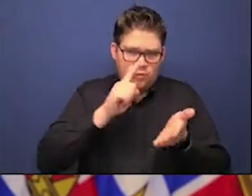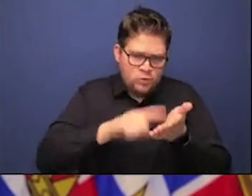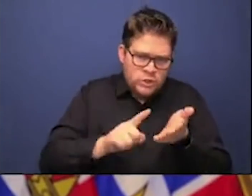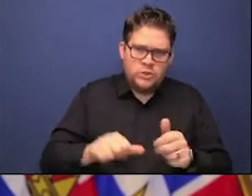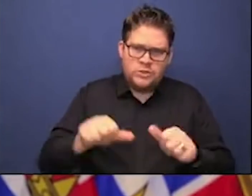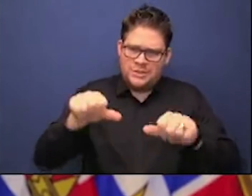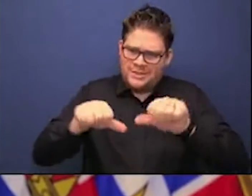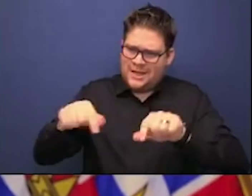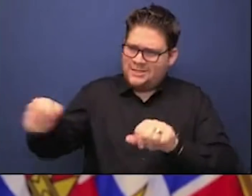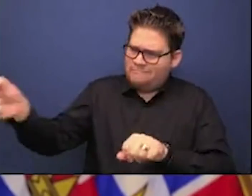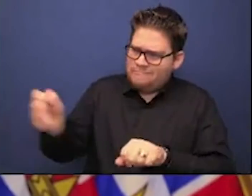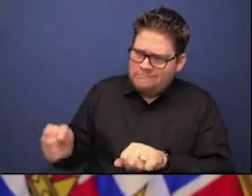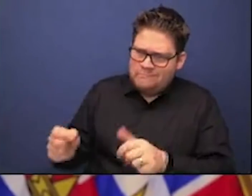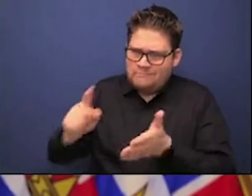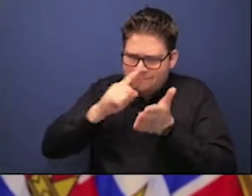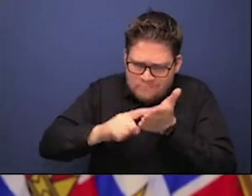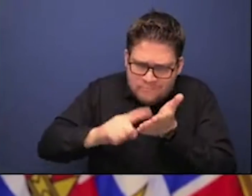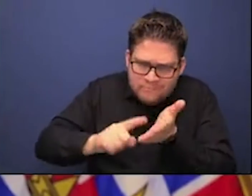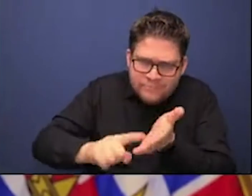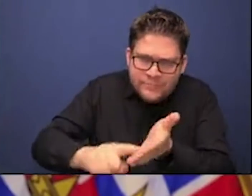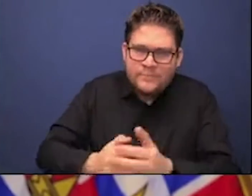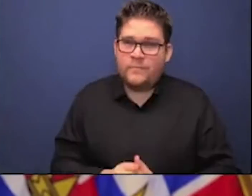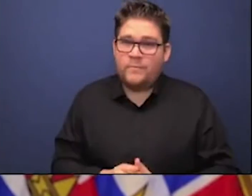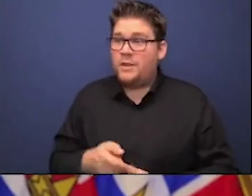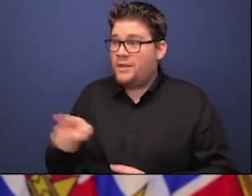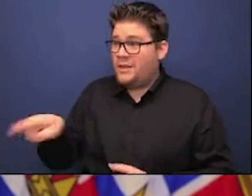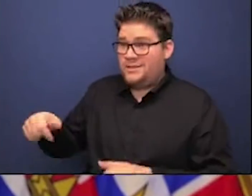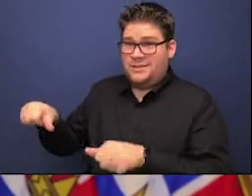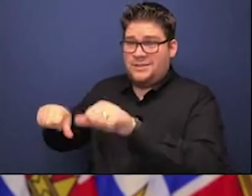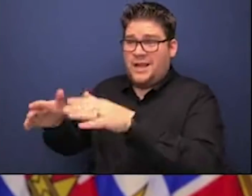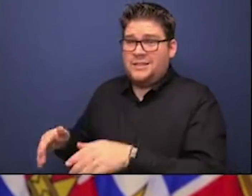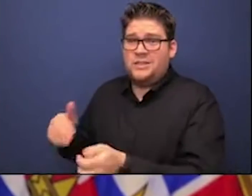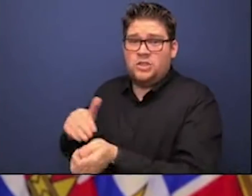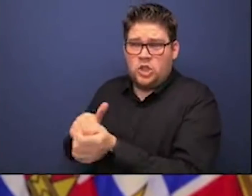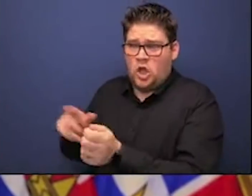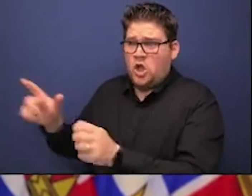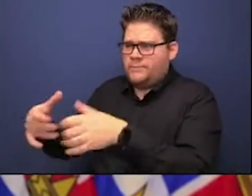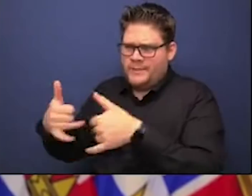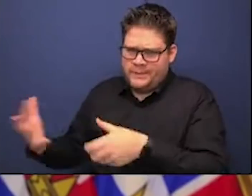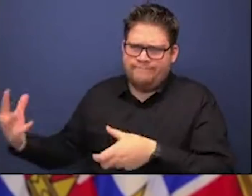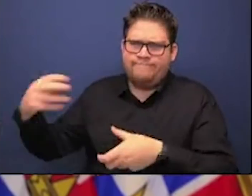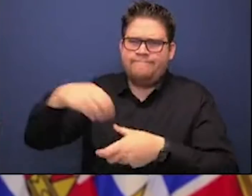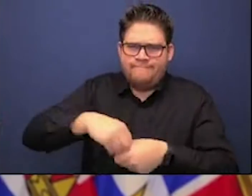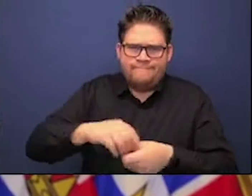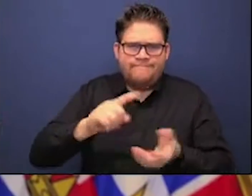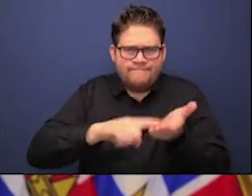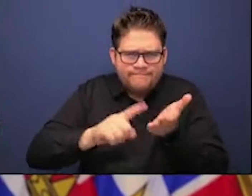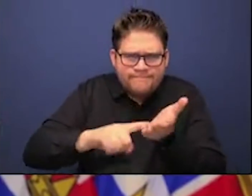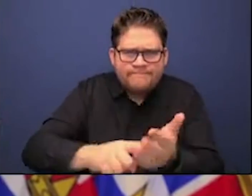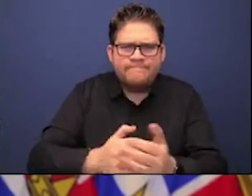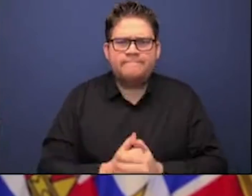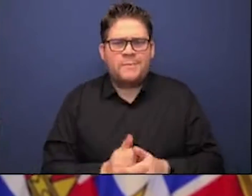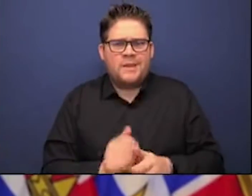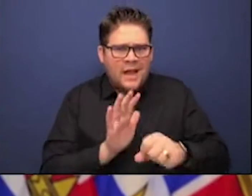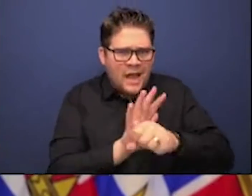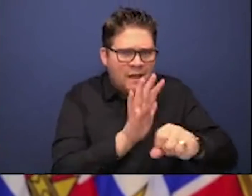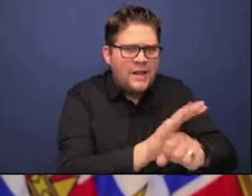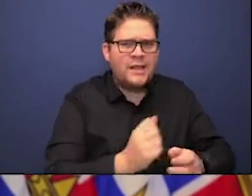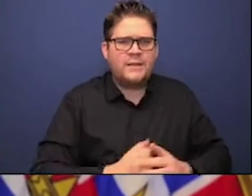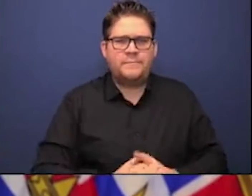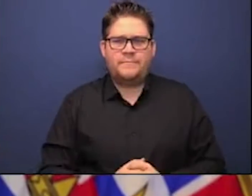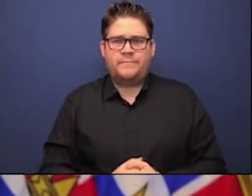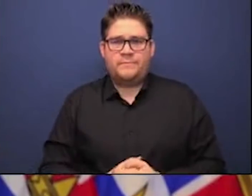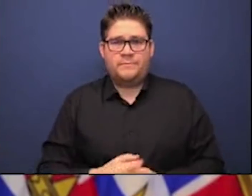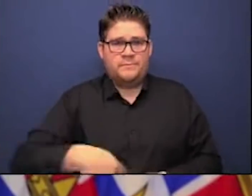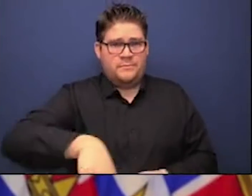holders, stakeholders, and partners. The Provincial Steering Committee has over 40 voices participating on it. Committee